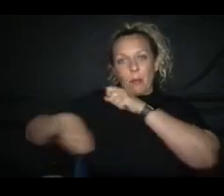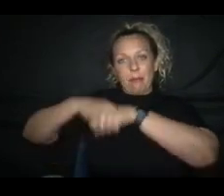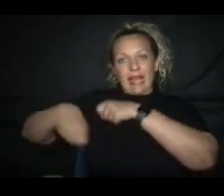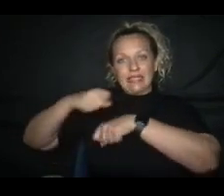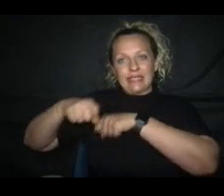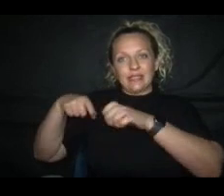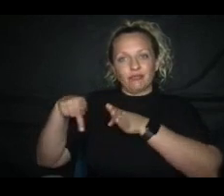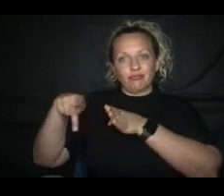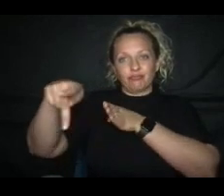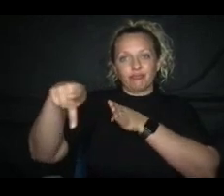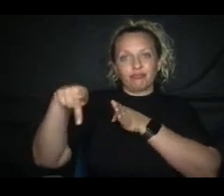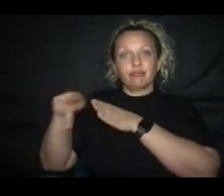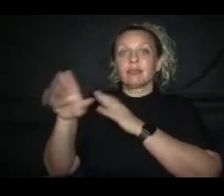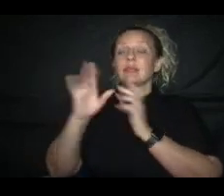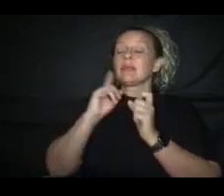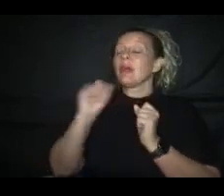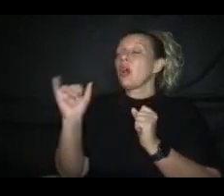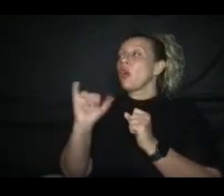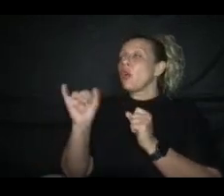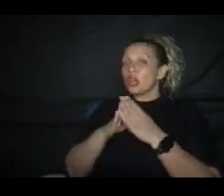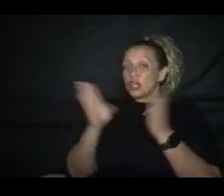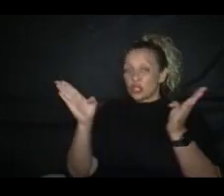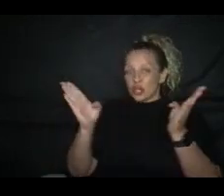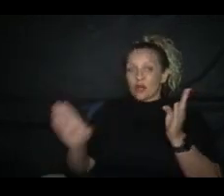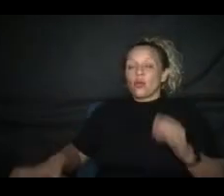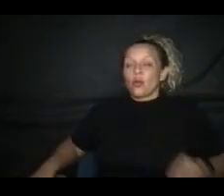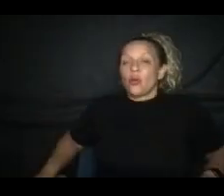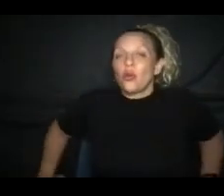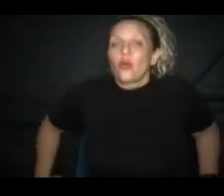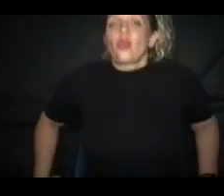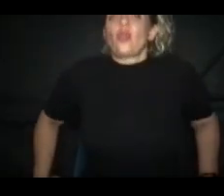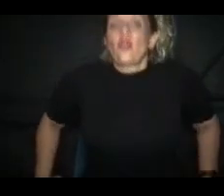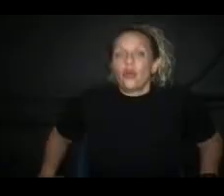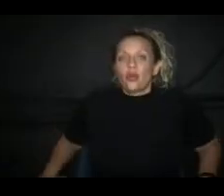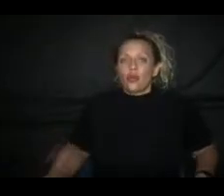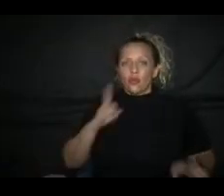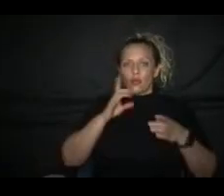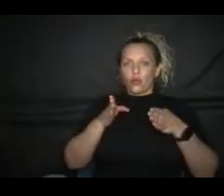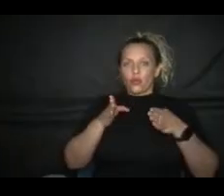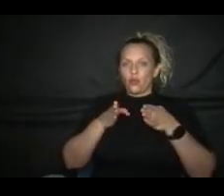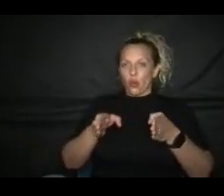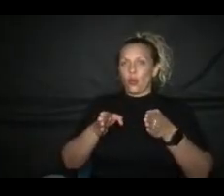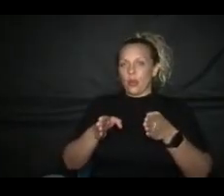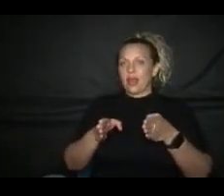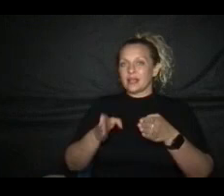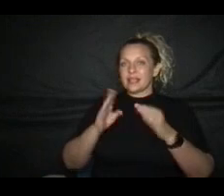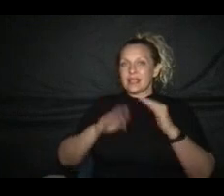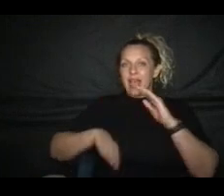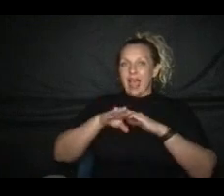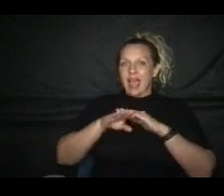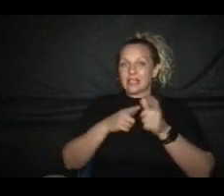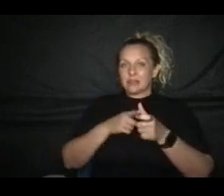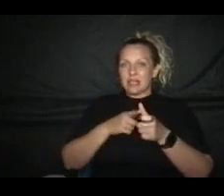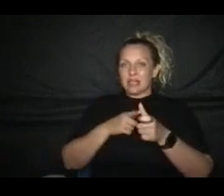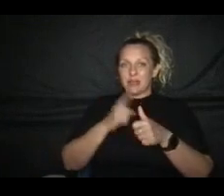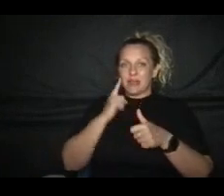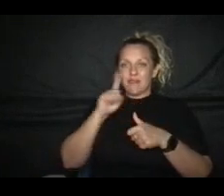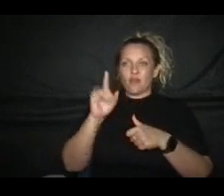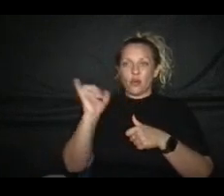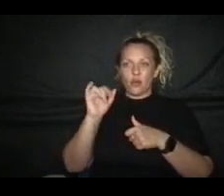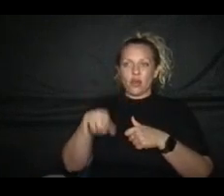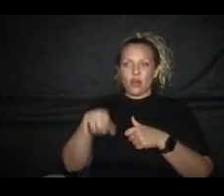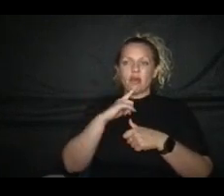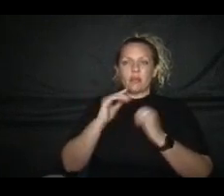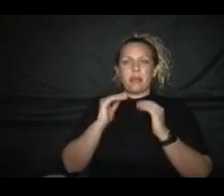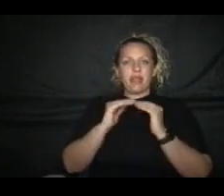of service scheme right now as it stands for roadways. The highest speed limit would be a level of